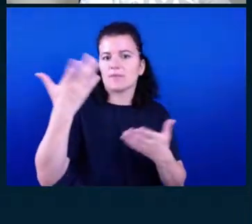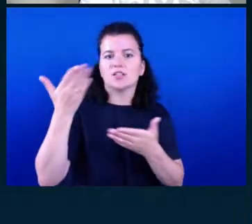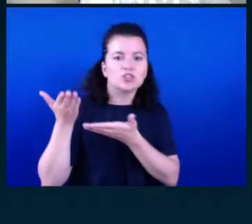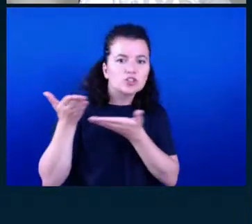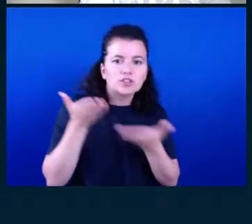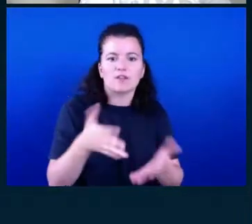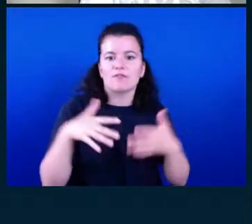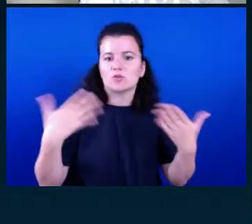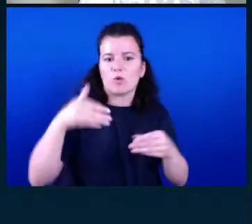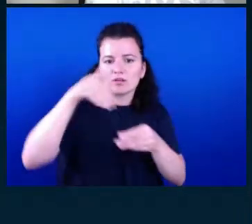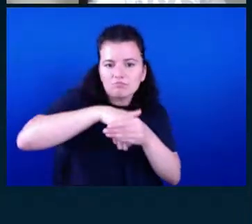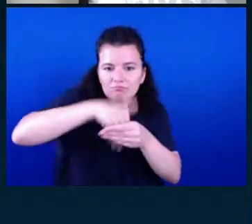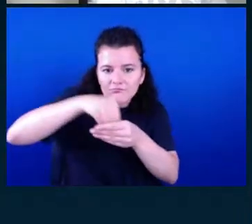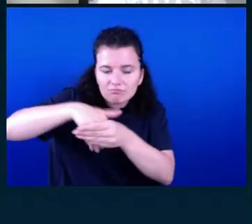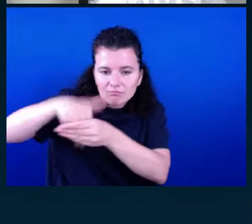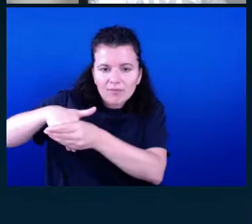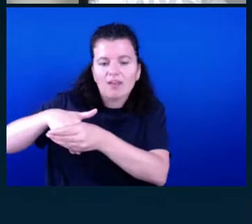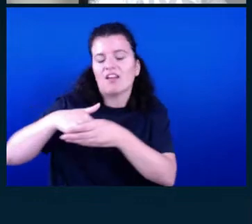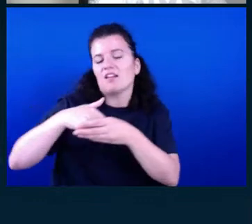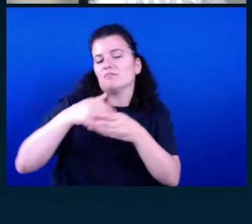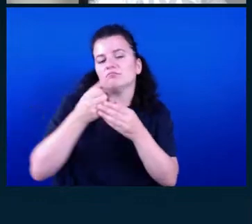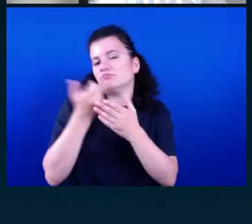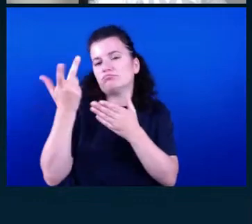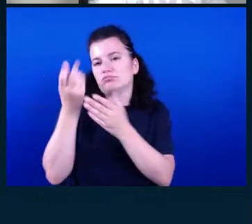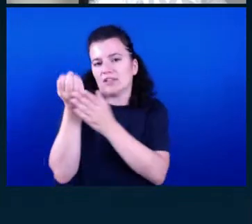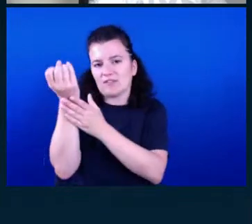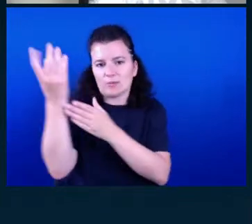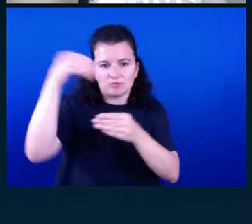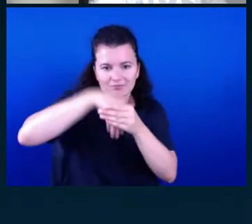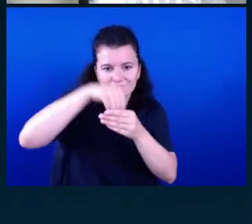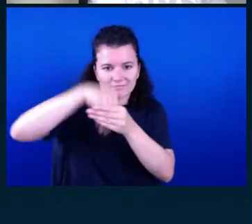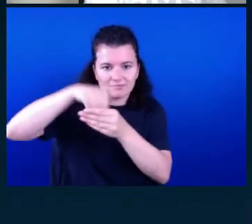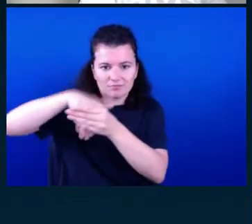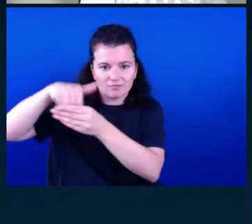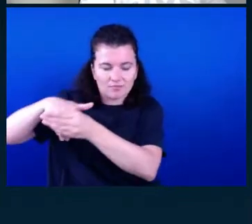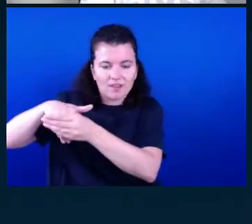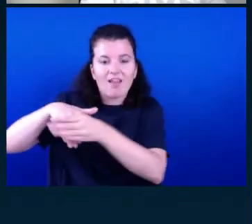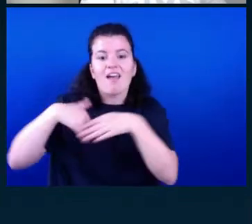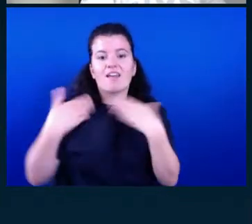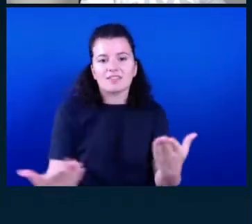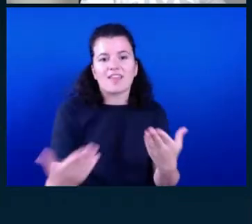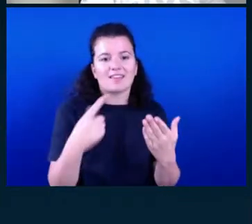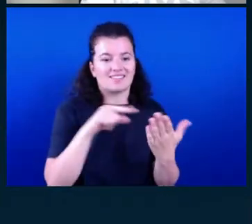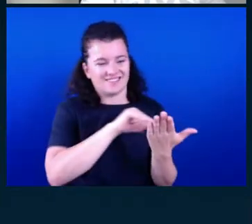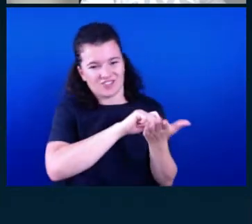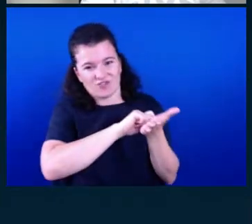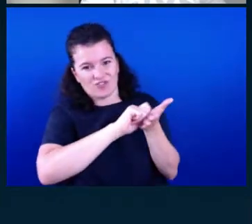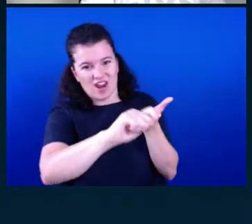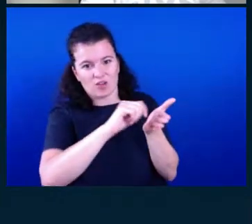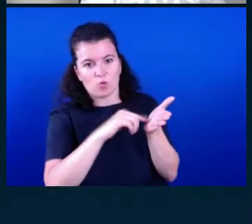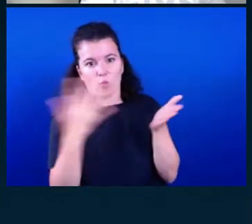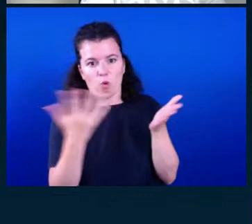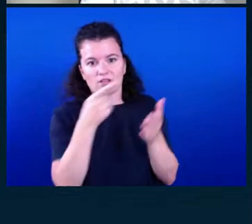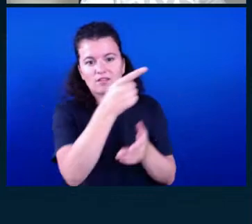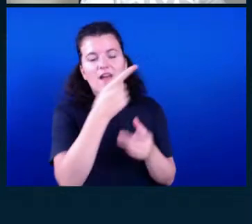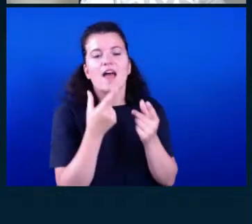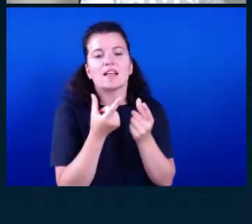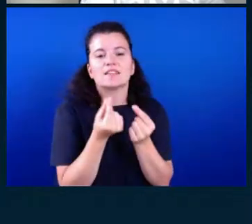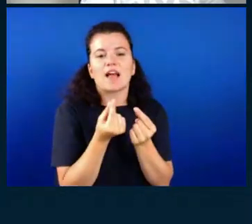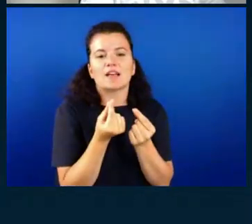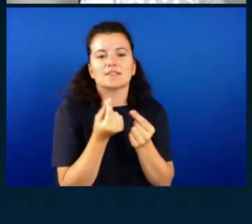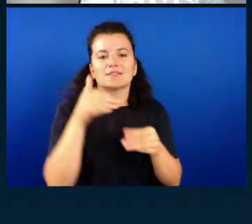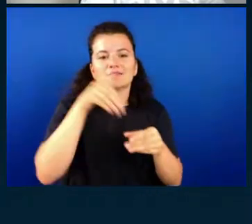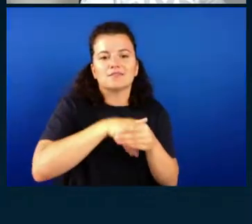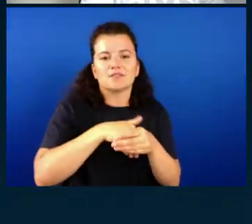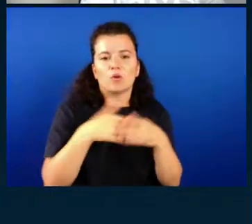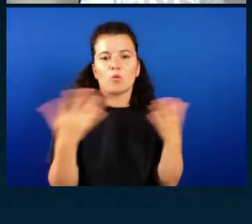metadata here. And then finally, we'll say, okay, this is one of the tasks which you should take care of. So the extension is going to